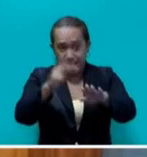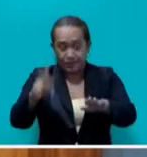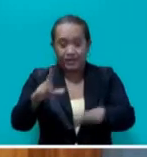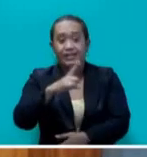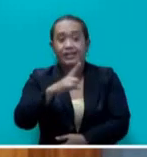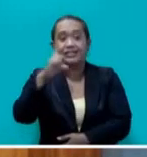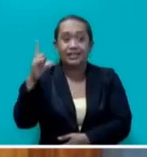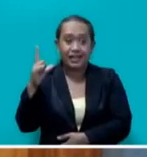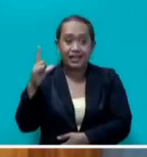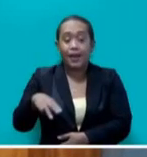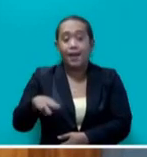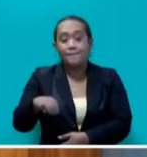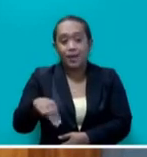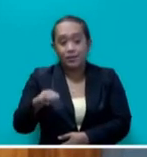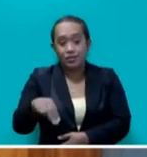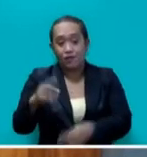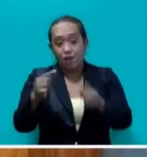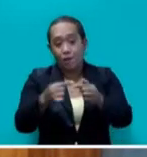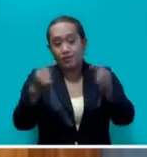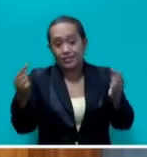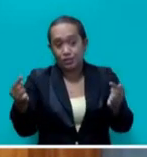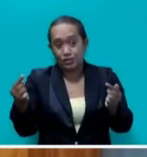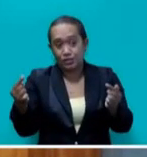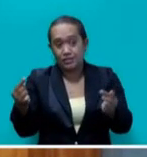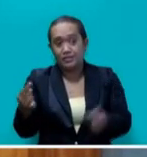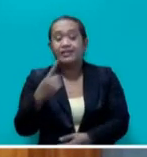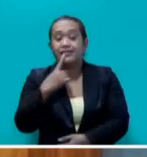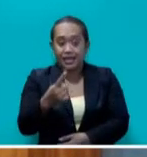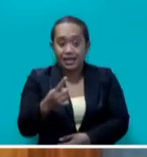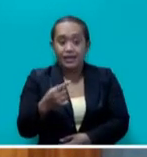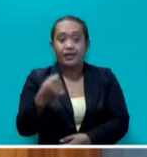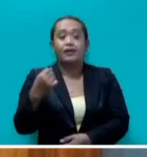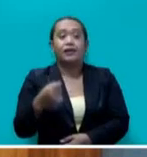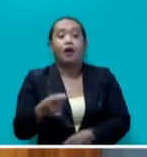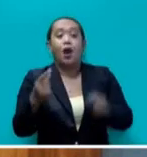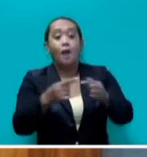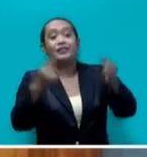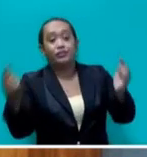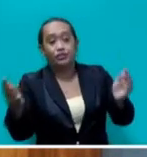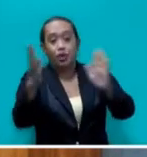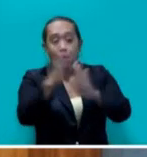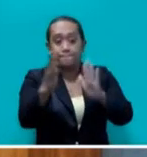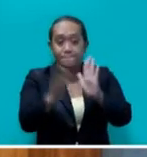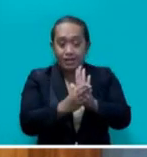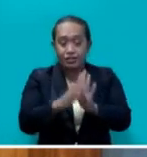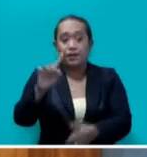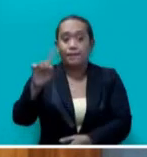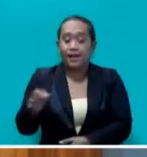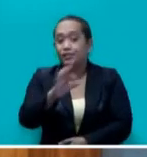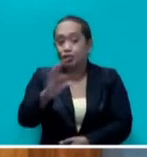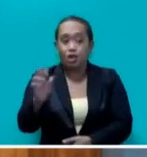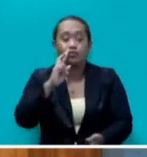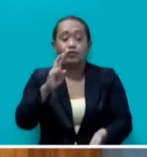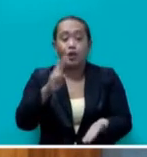the members of the opposition stated our opposition to the budget, but this was not recorded,